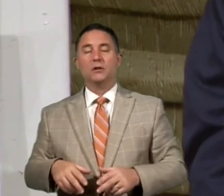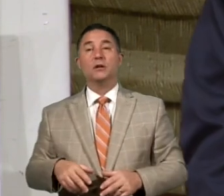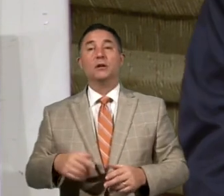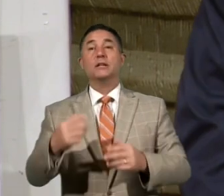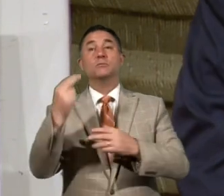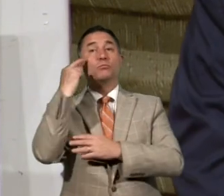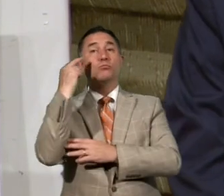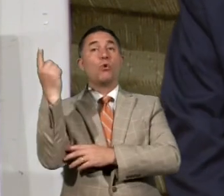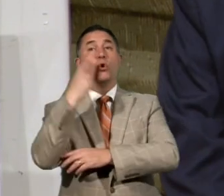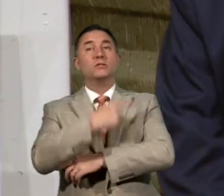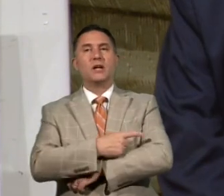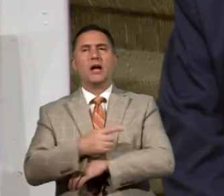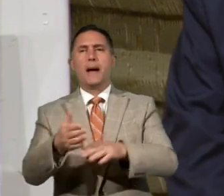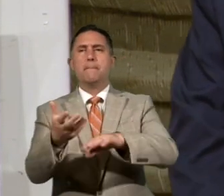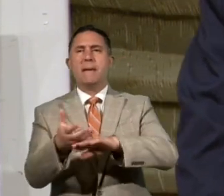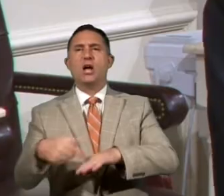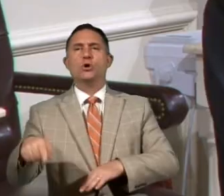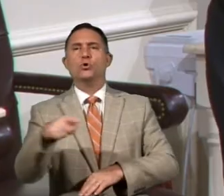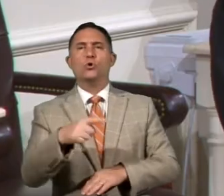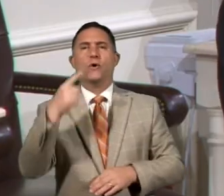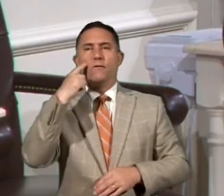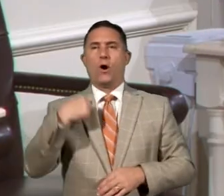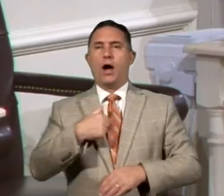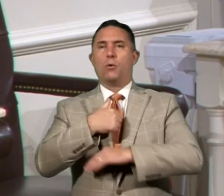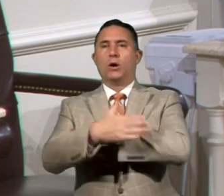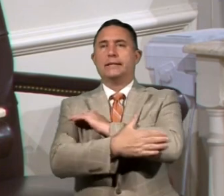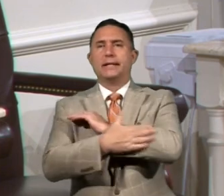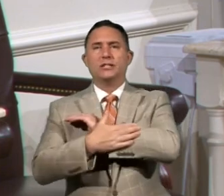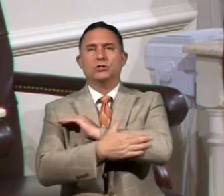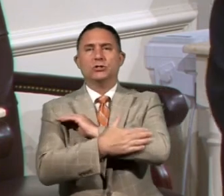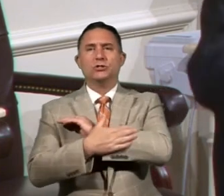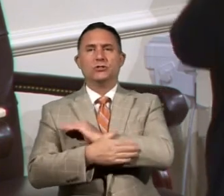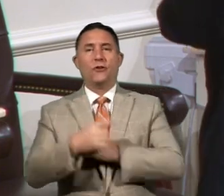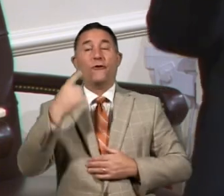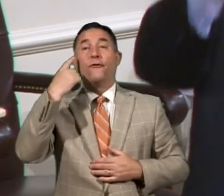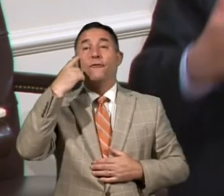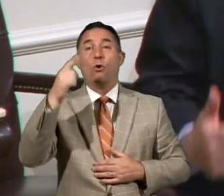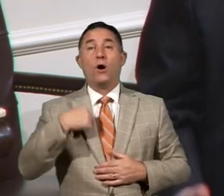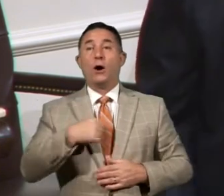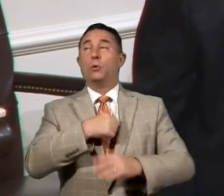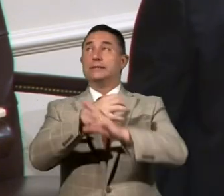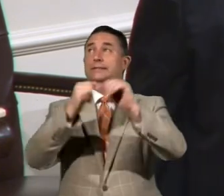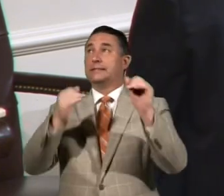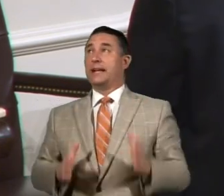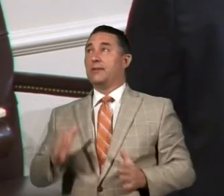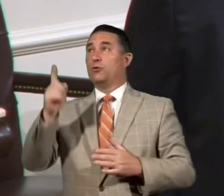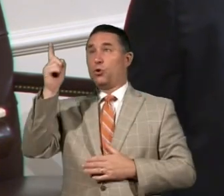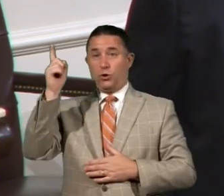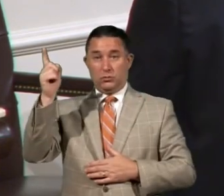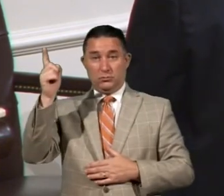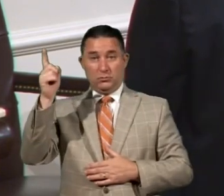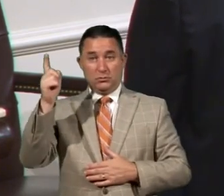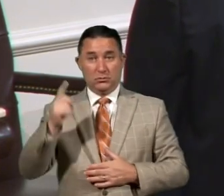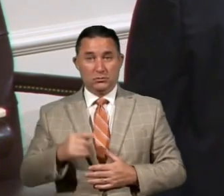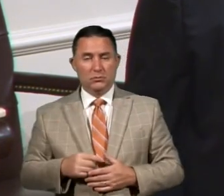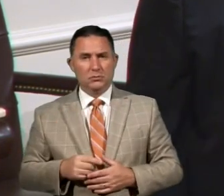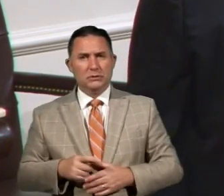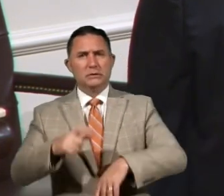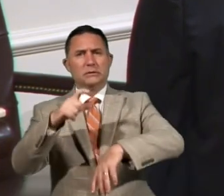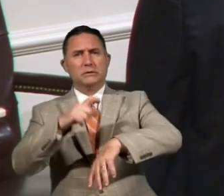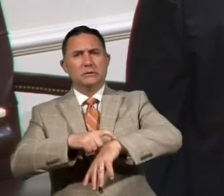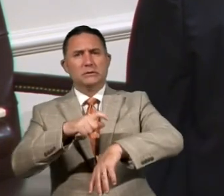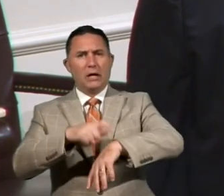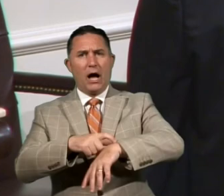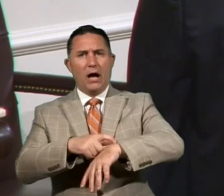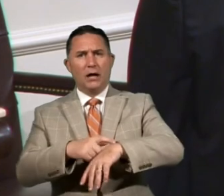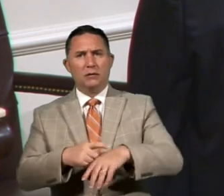This Memorial Day, I beg you, for the sake of our nation, for the sake of our Savior, it is time